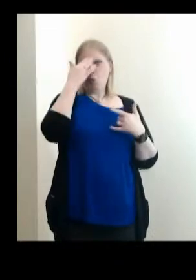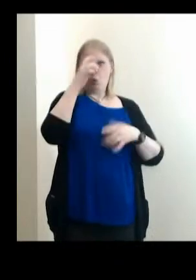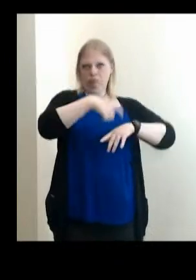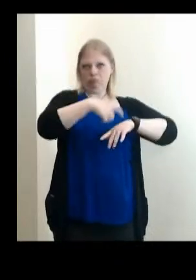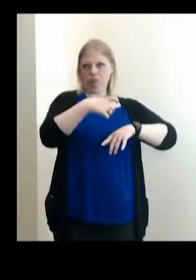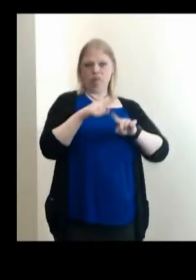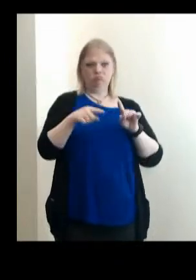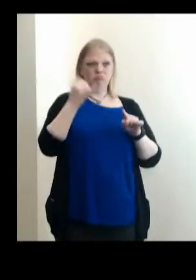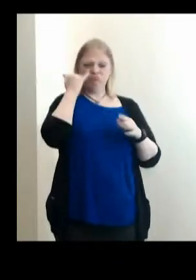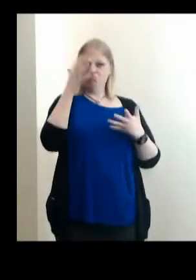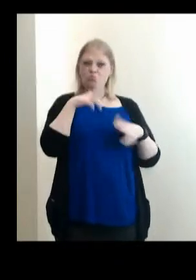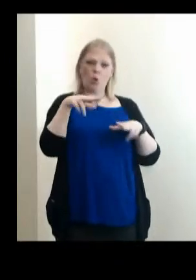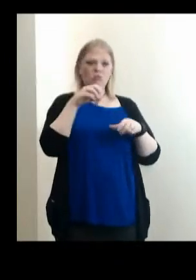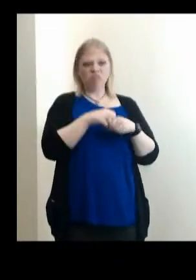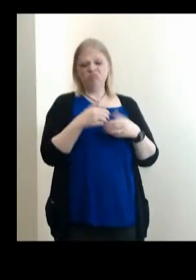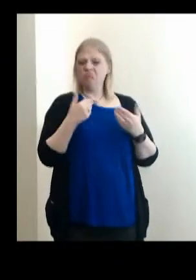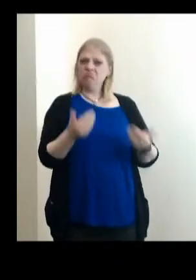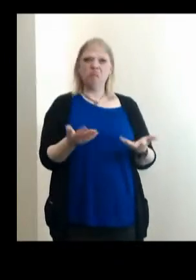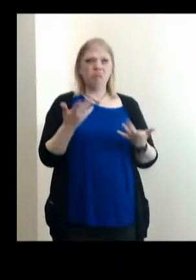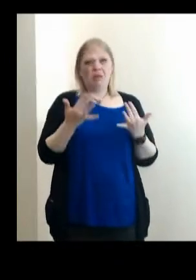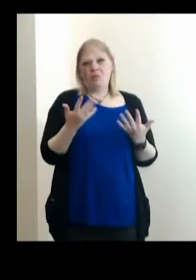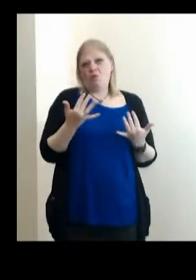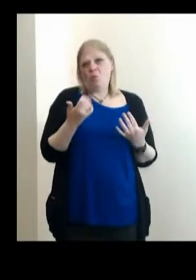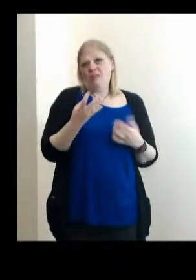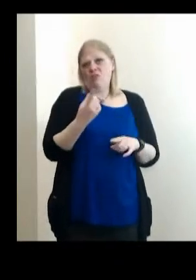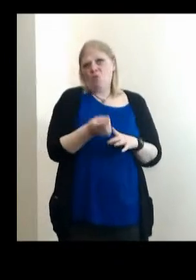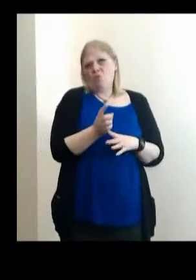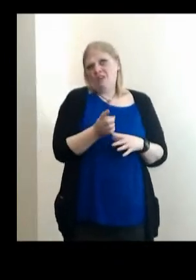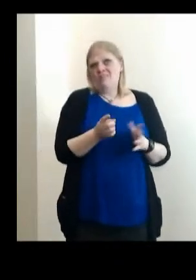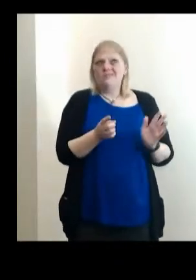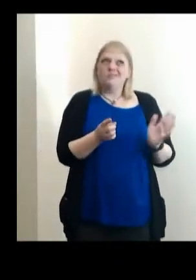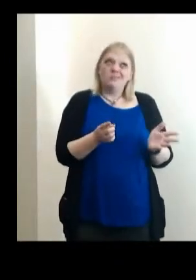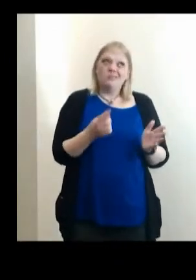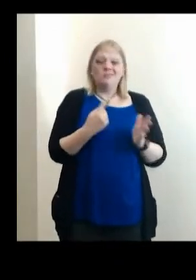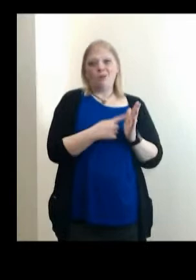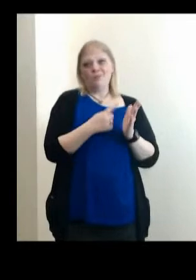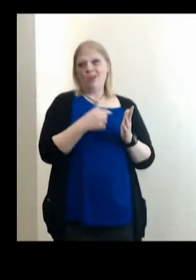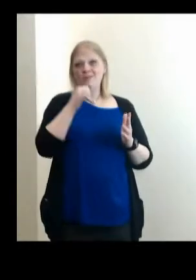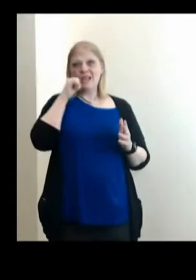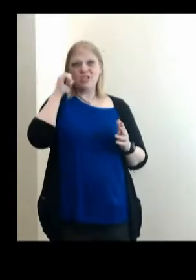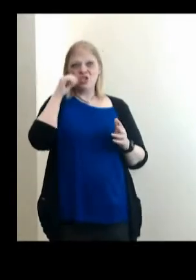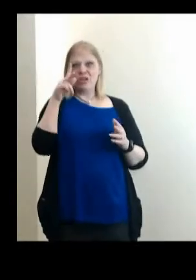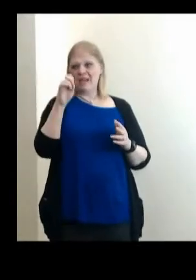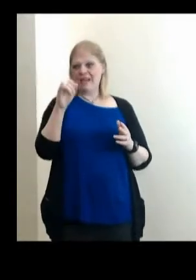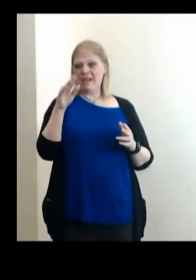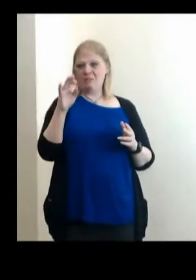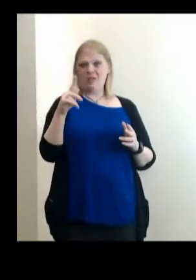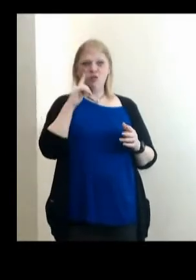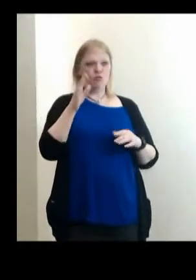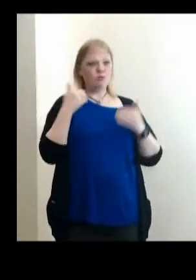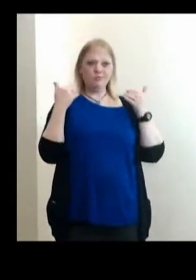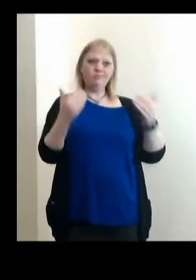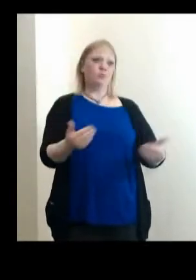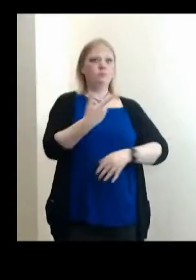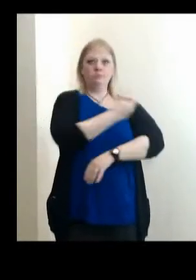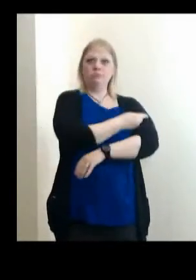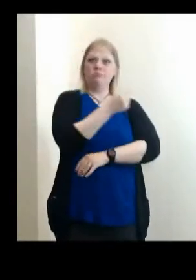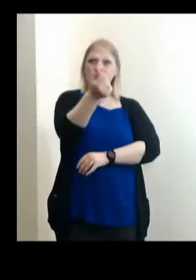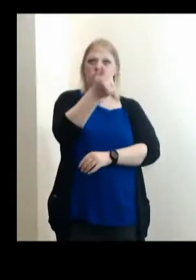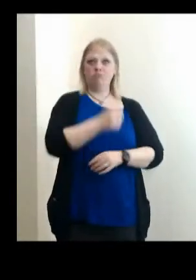if you want to walk in, you can walk in. Sometimes you might have to wait a few minutes. Other times you can walk right in, like yesterday at the KeyBank Center, and get vaccinated right